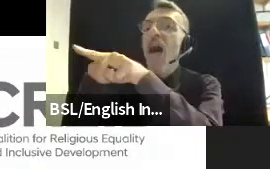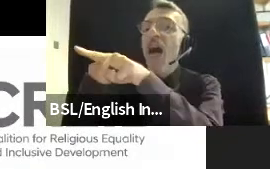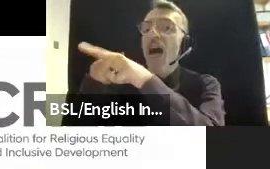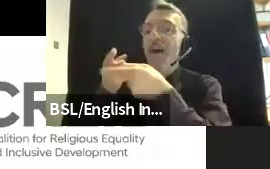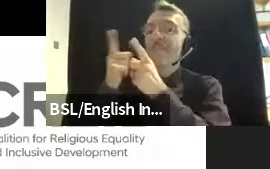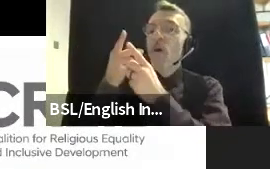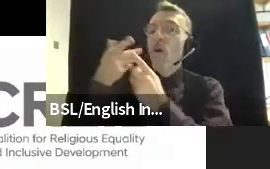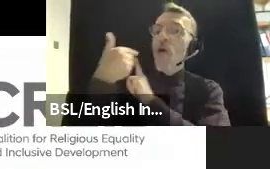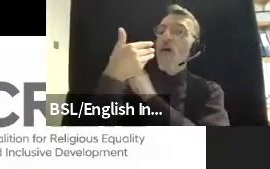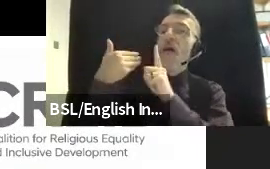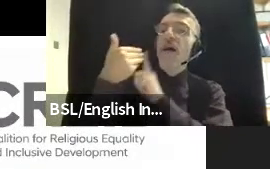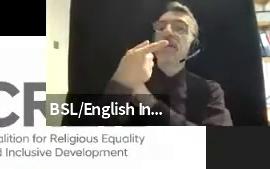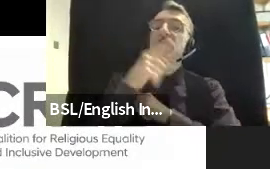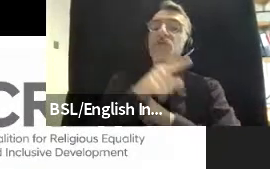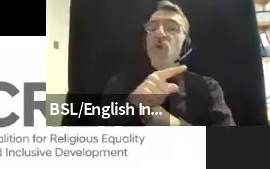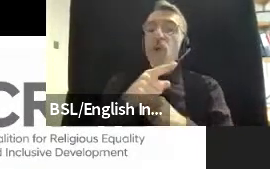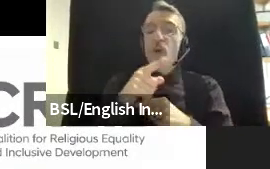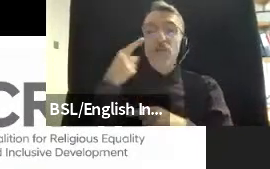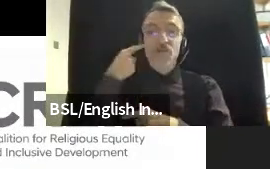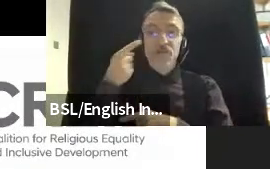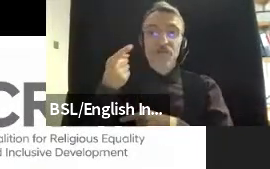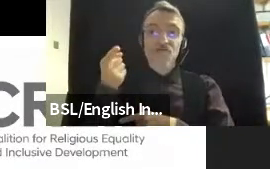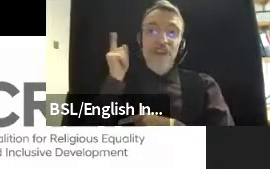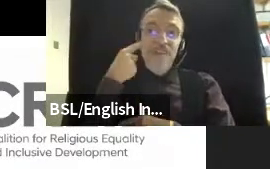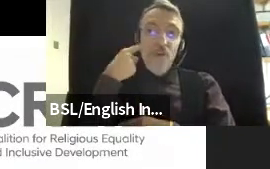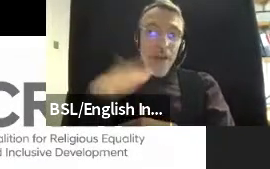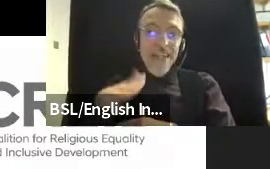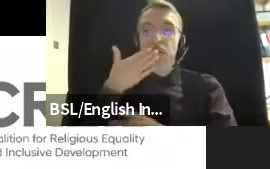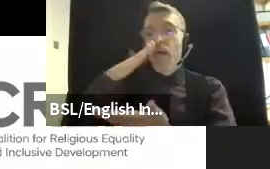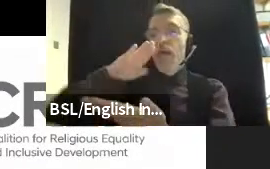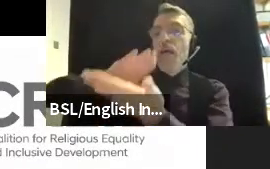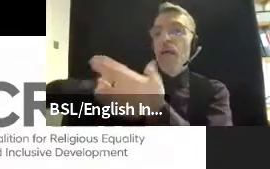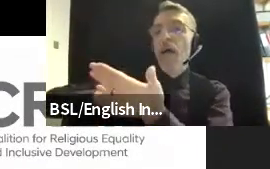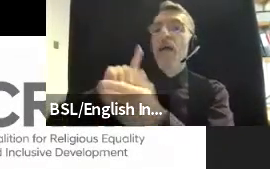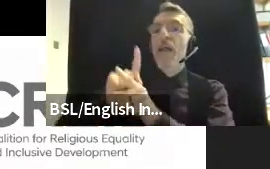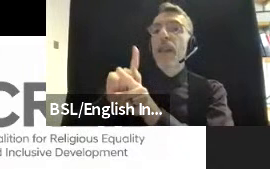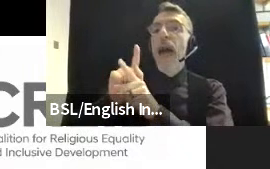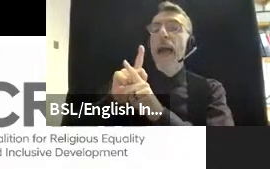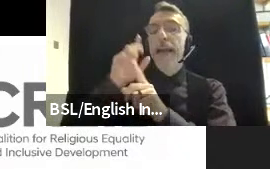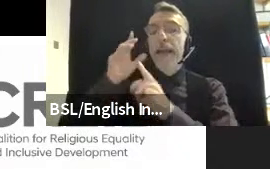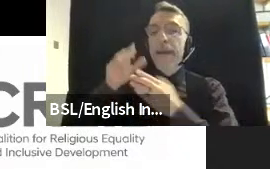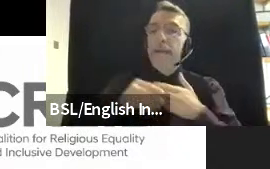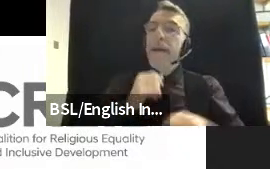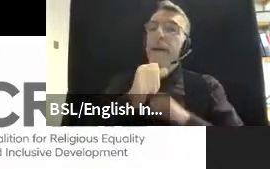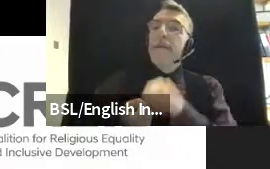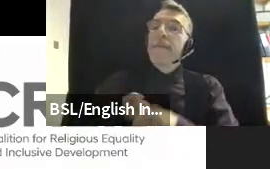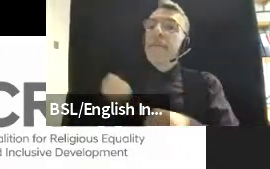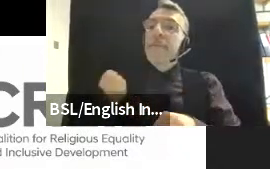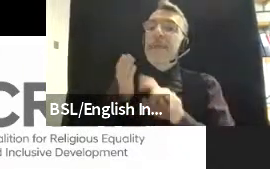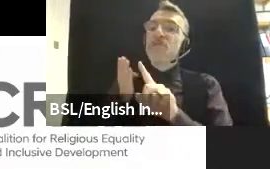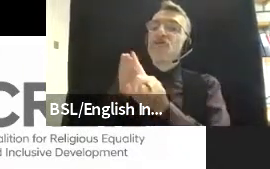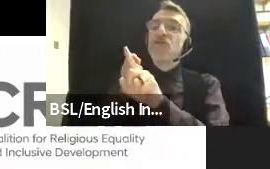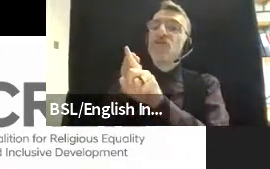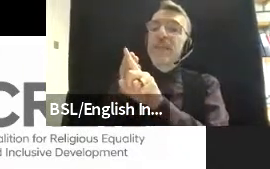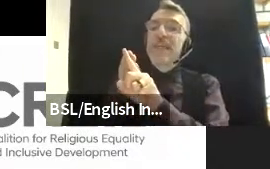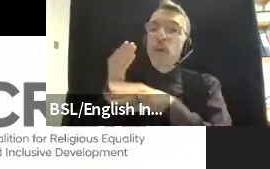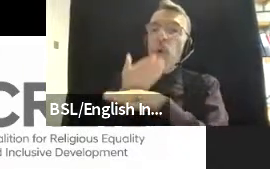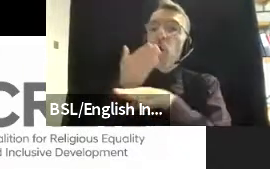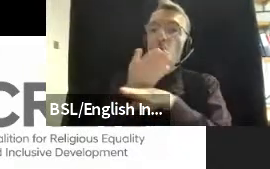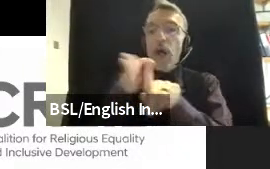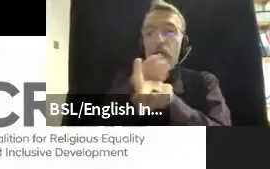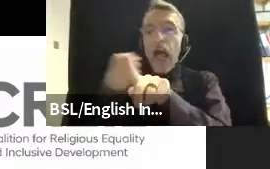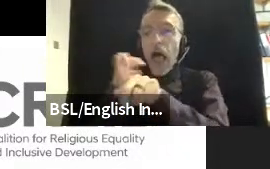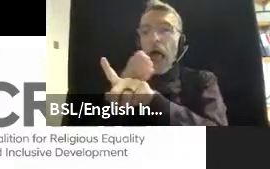were framed as missionary work, they were as proselytism, and